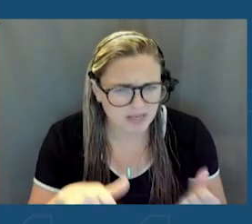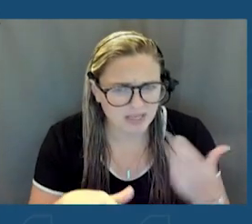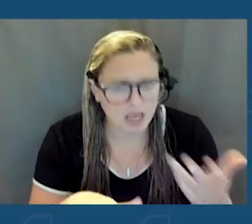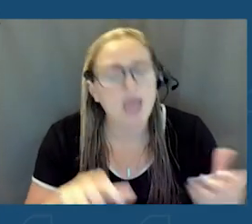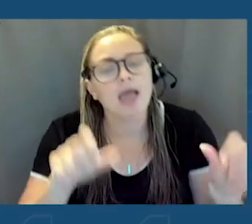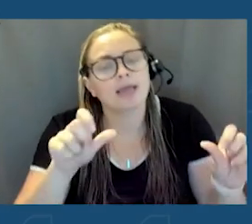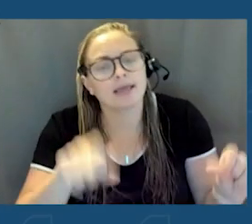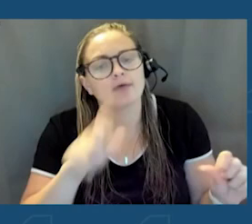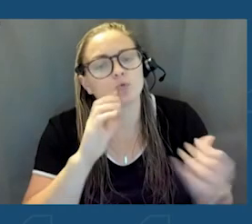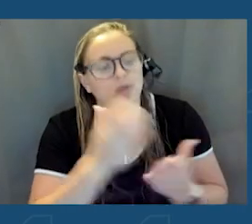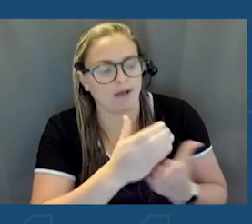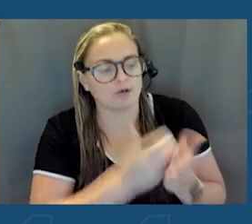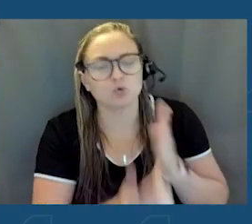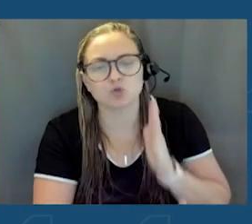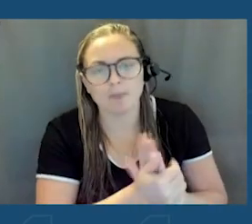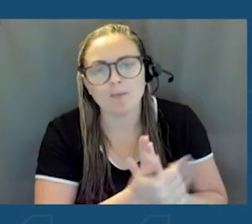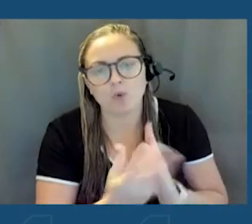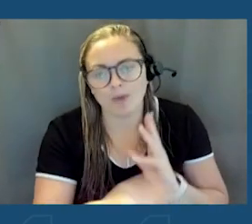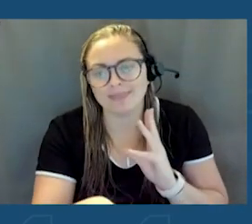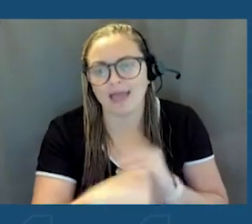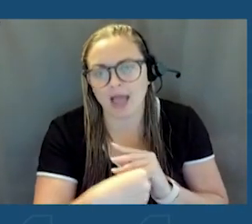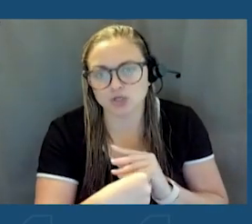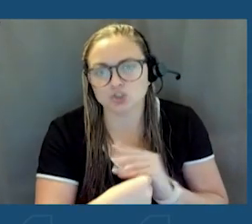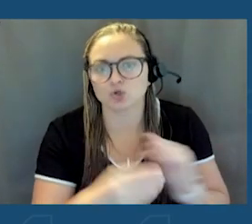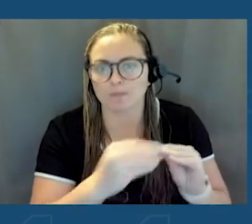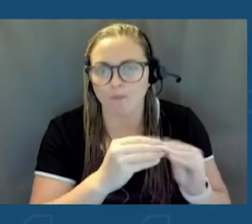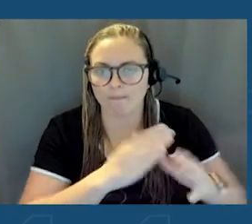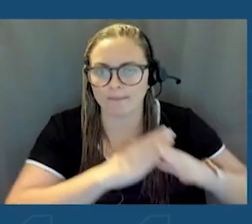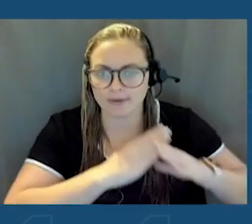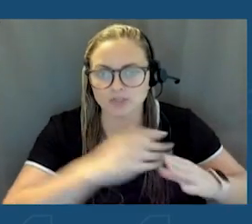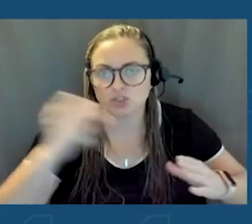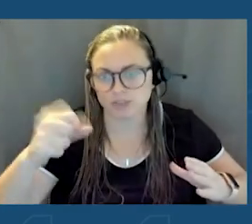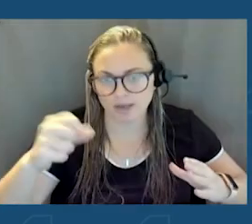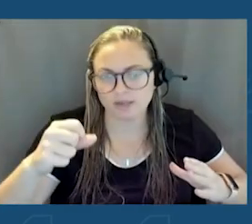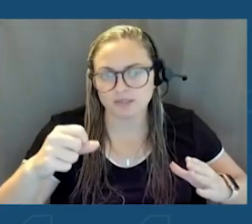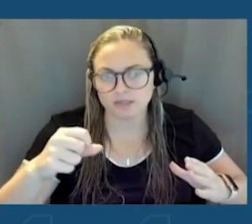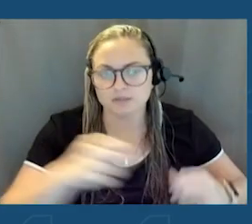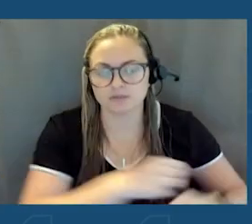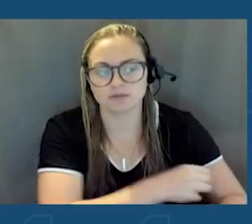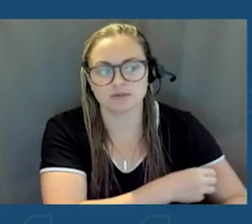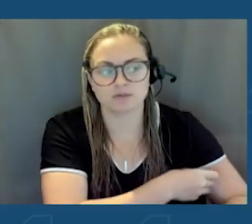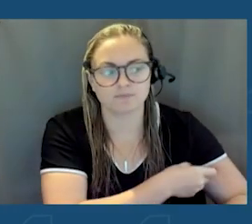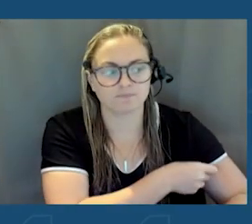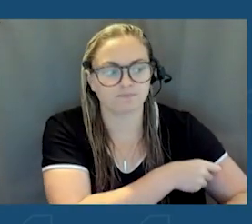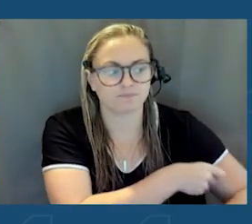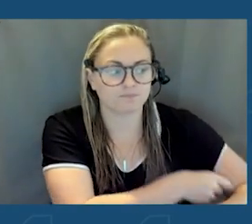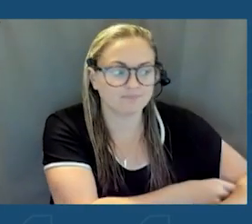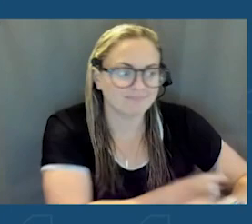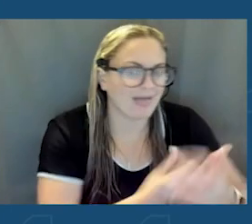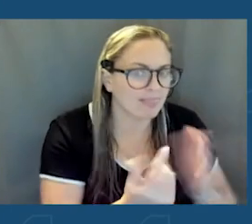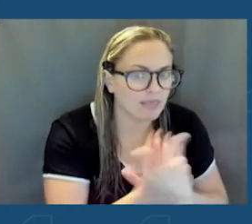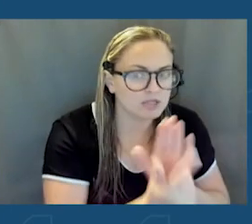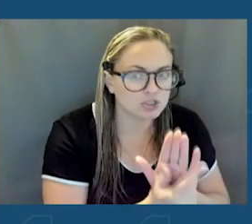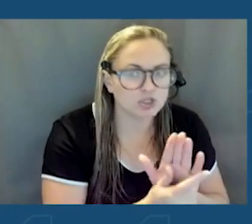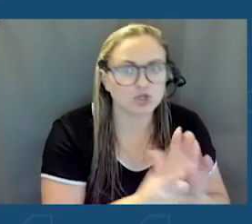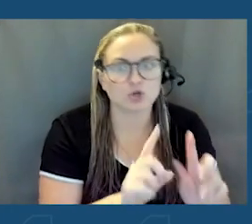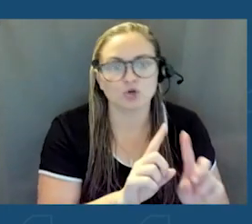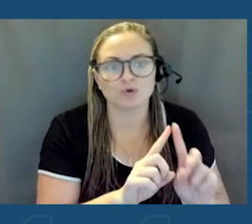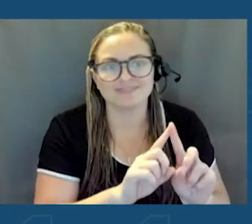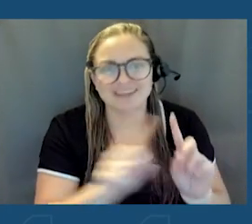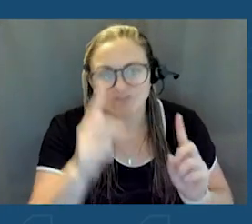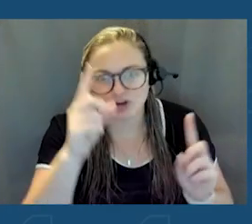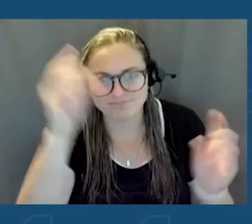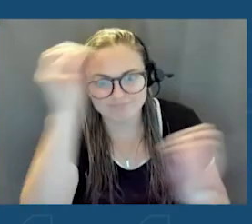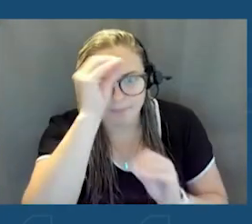constitutional amendment for that extra layer of protection. And the legislature, they had differences of opinions on